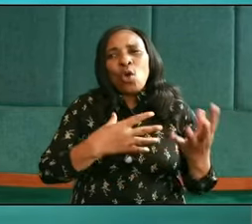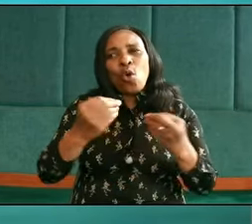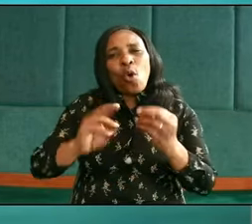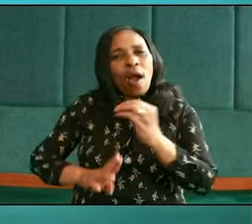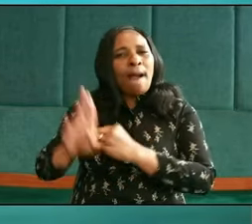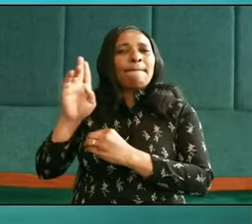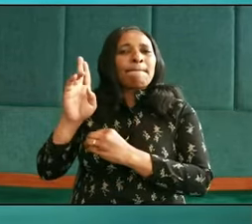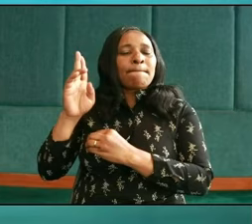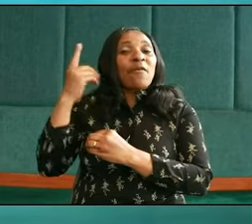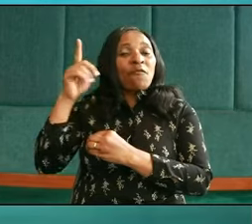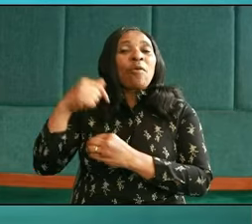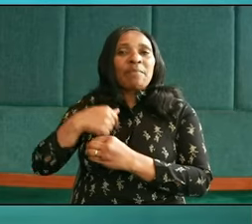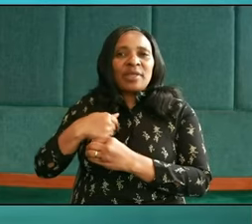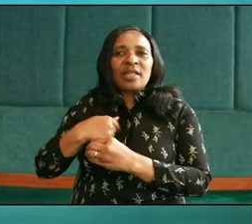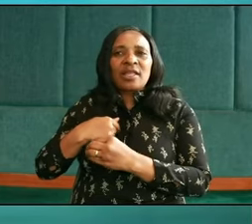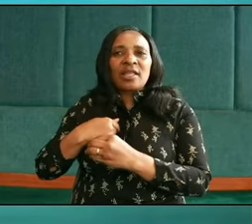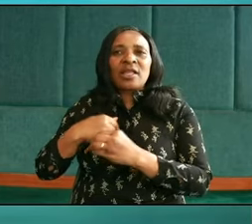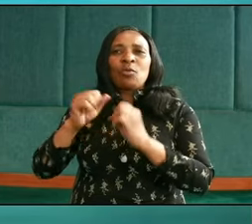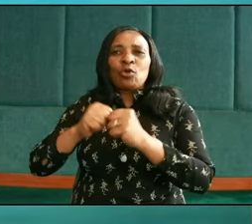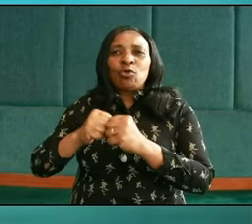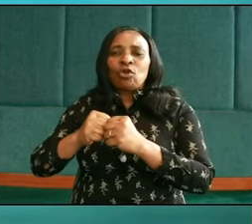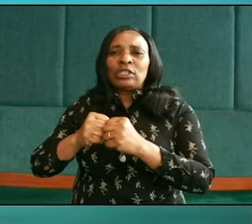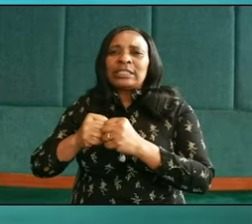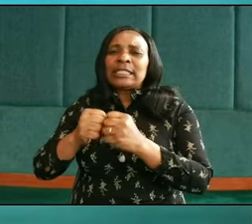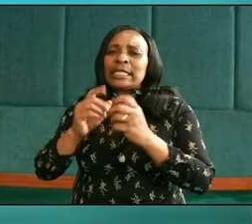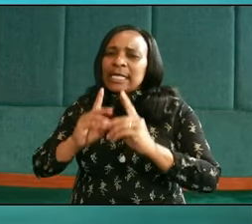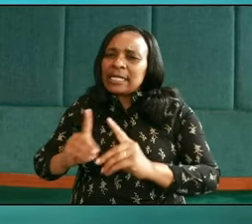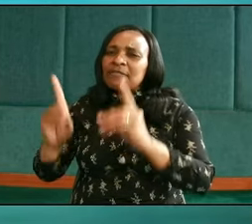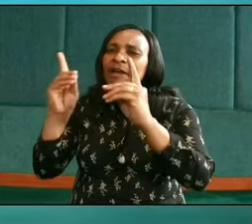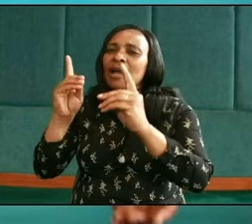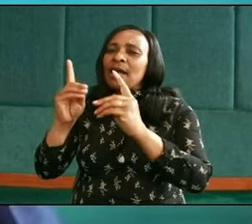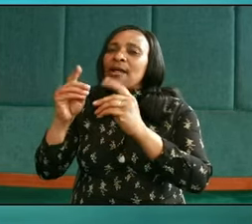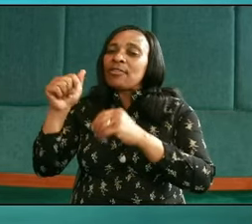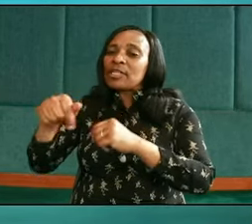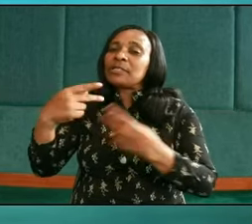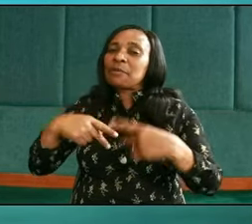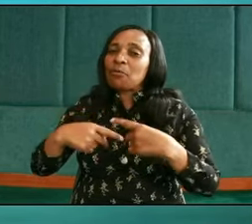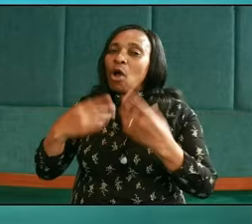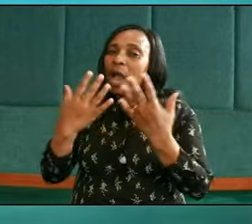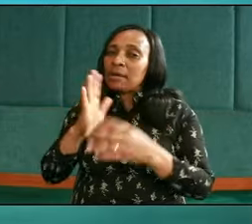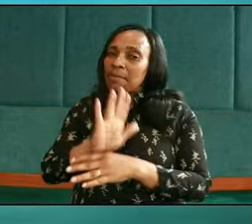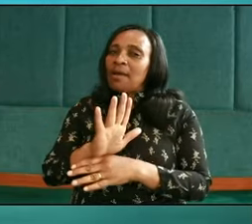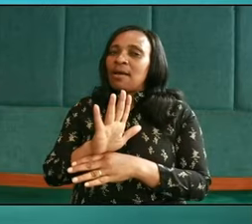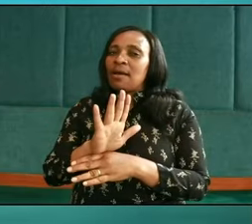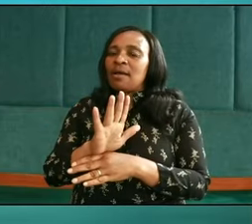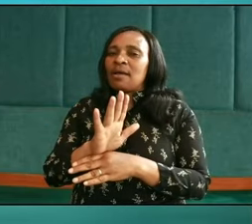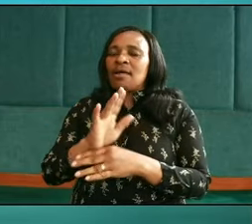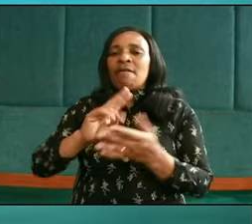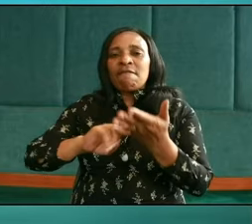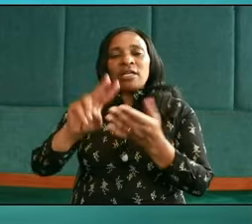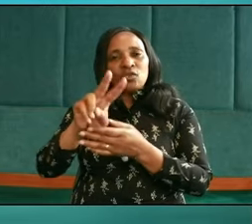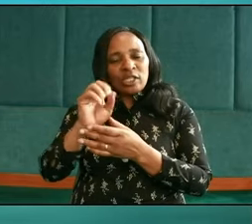will doubtless deliver the Philistines into your hand. And verse